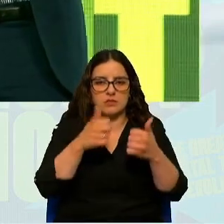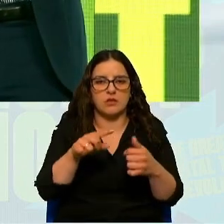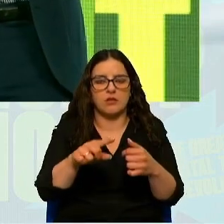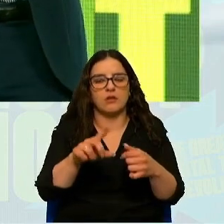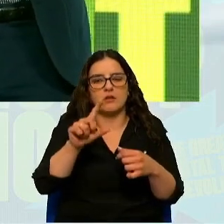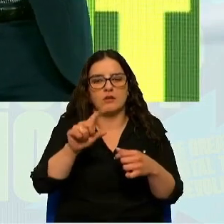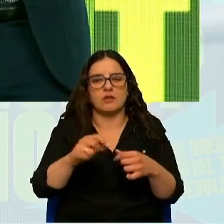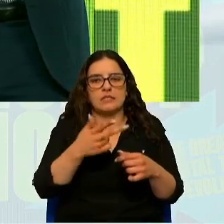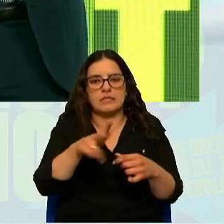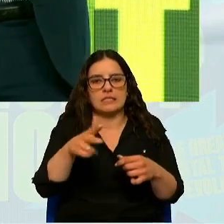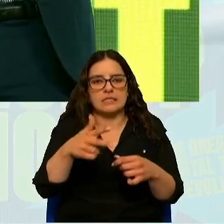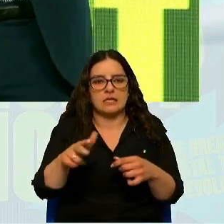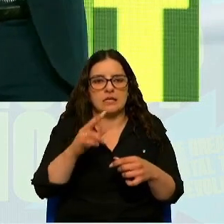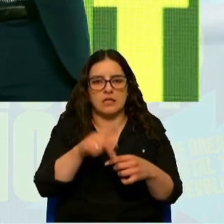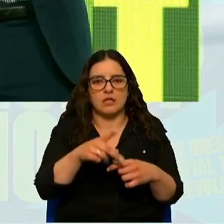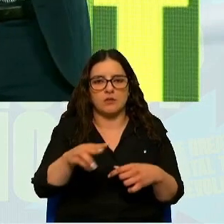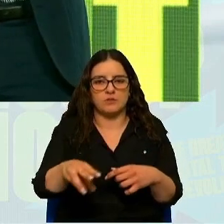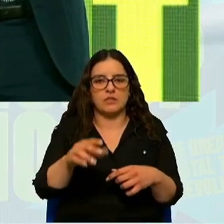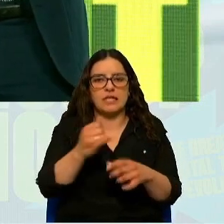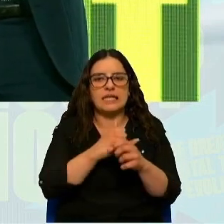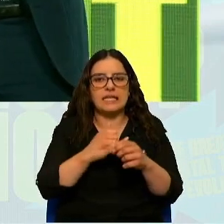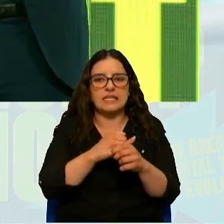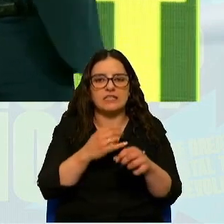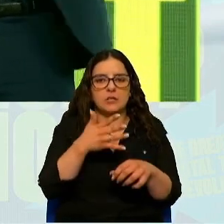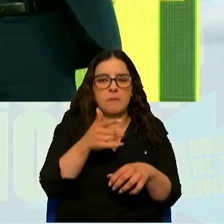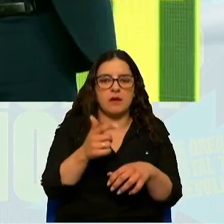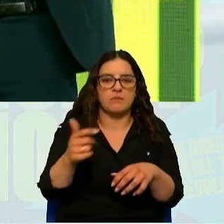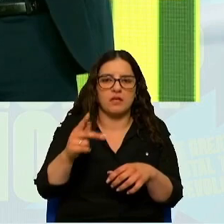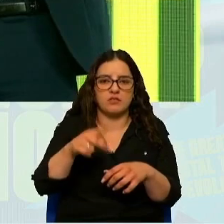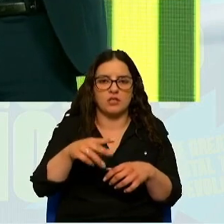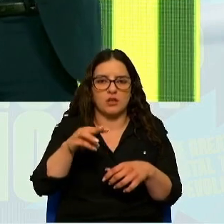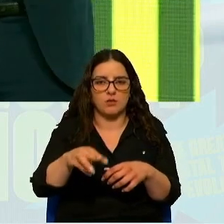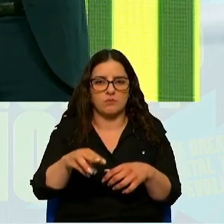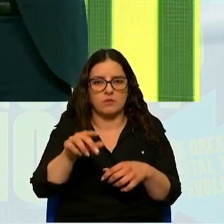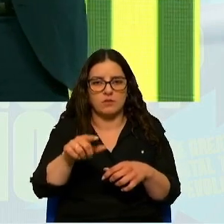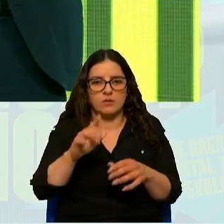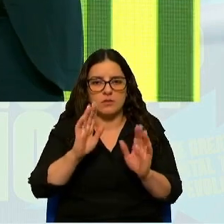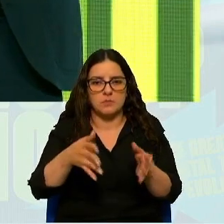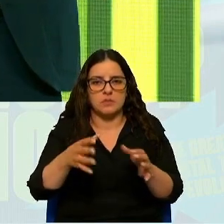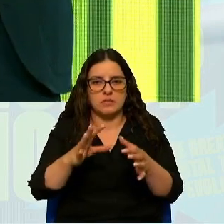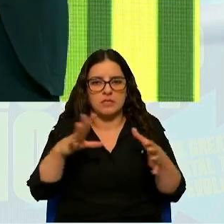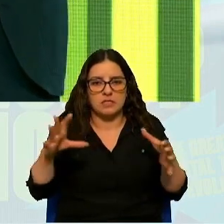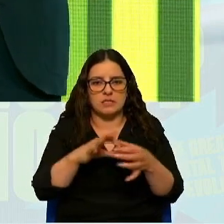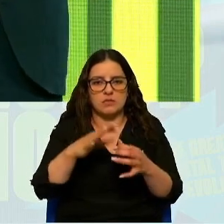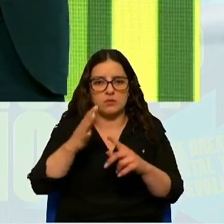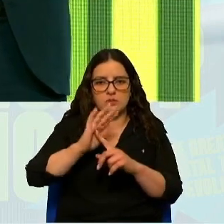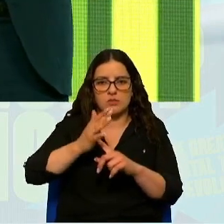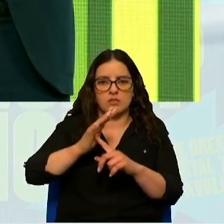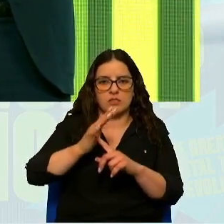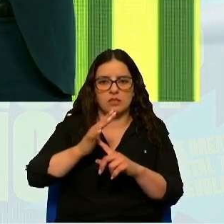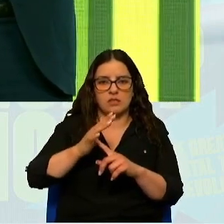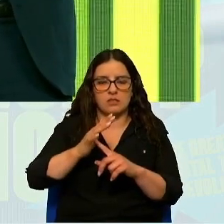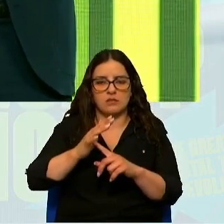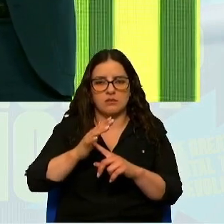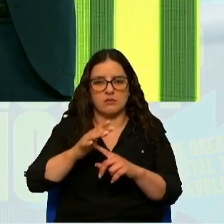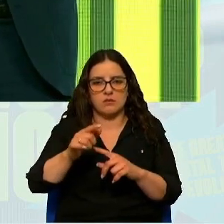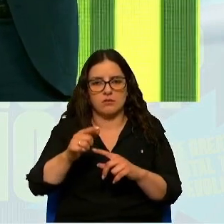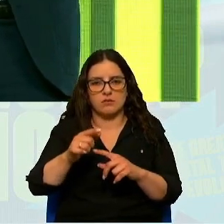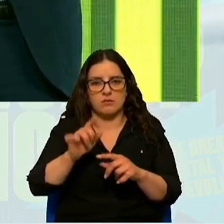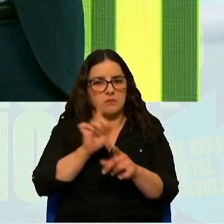if we speak about islands, we're going on to thousands of kilometers. So we're going to have to use a satellite connection the same way if we want